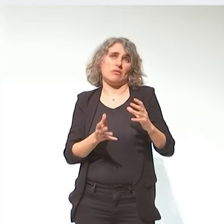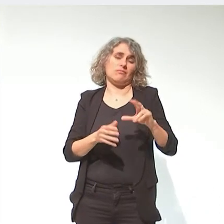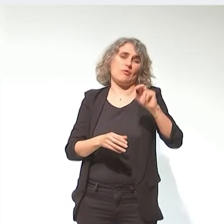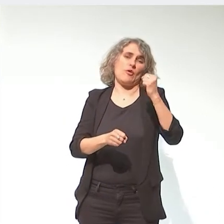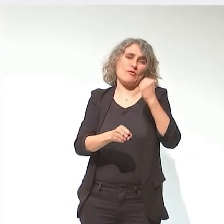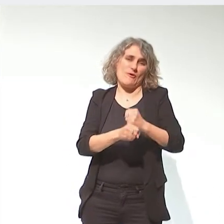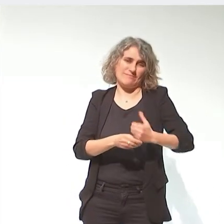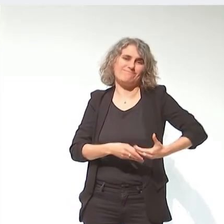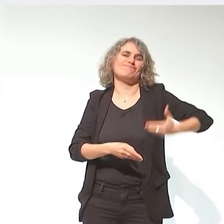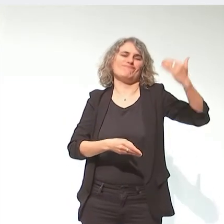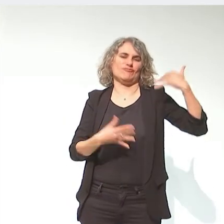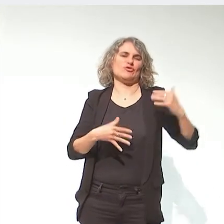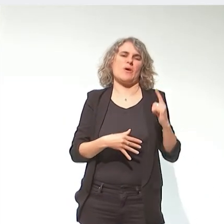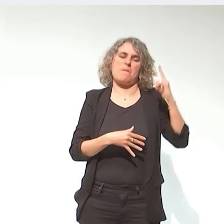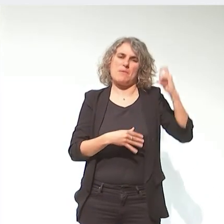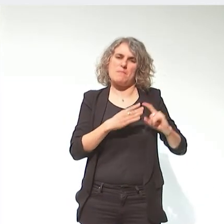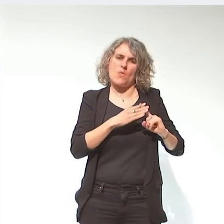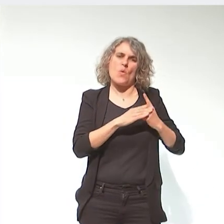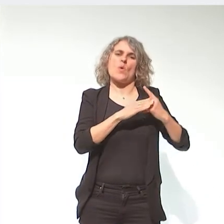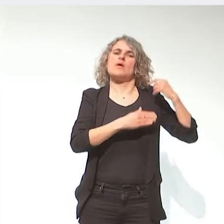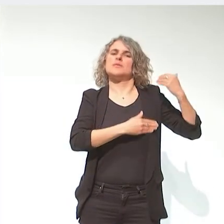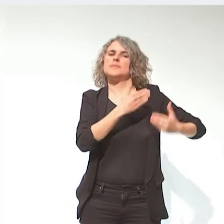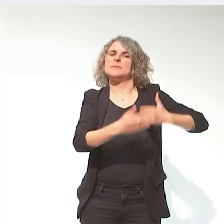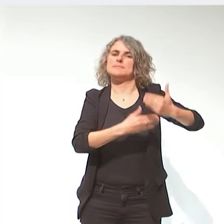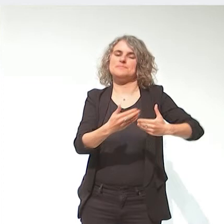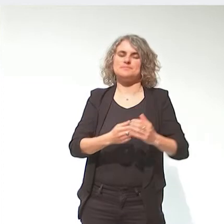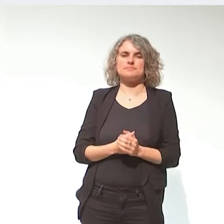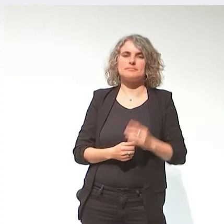Well, inclusive education for us is